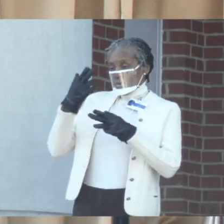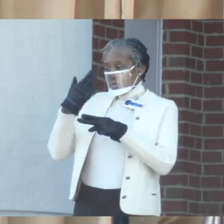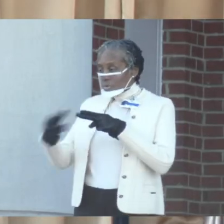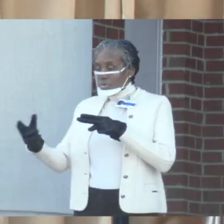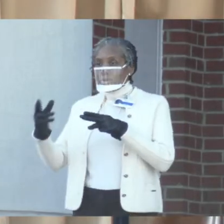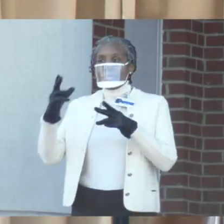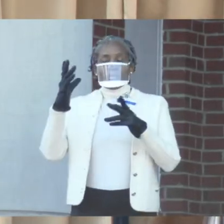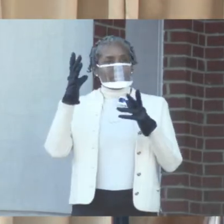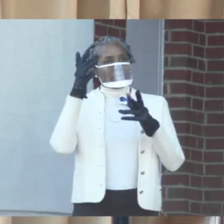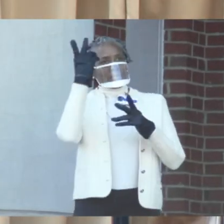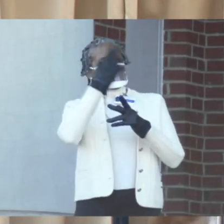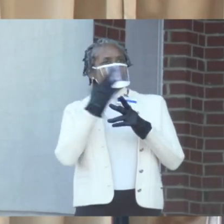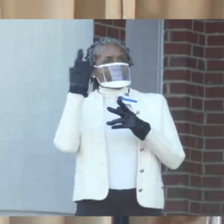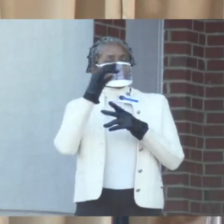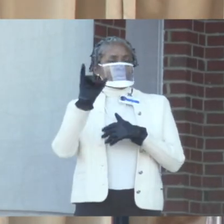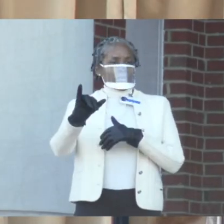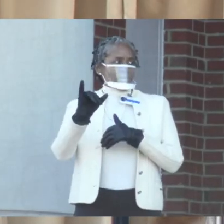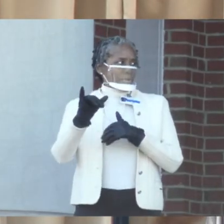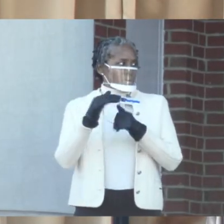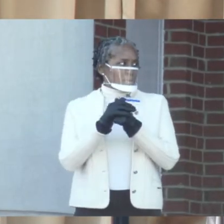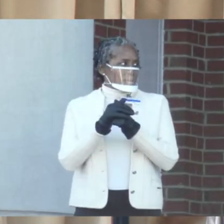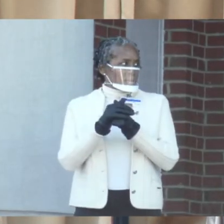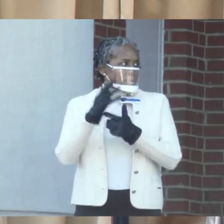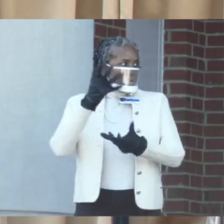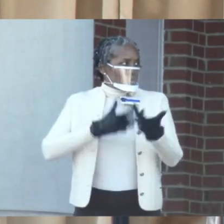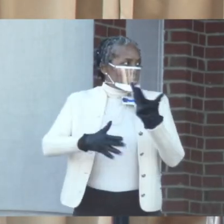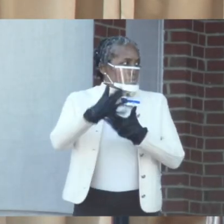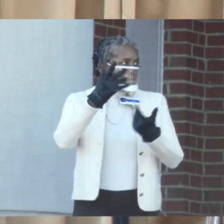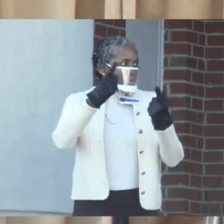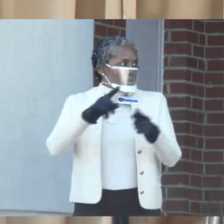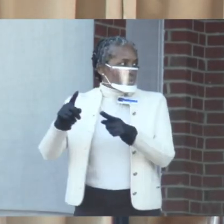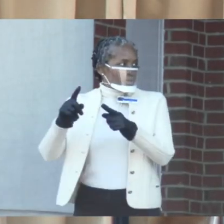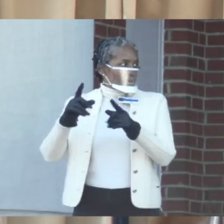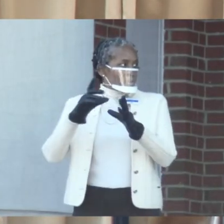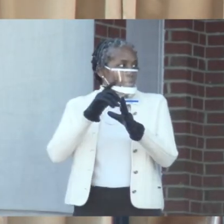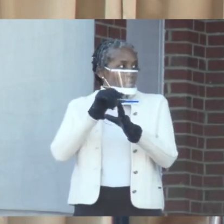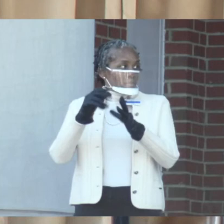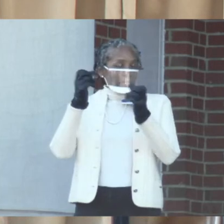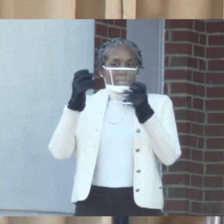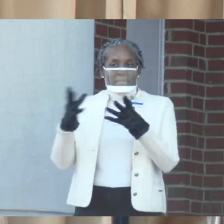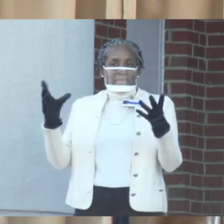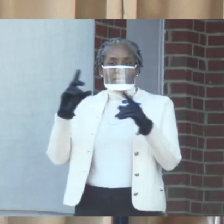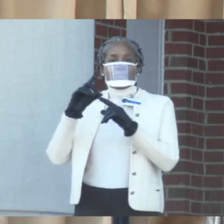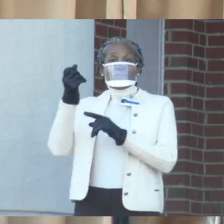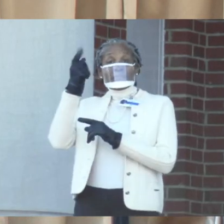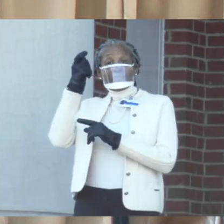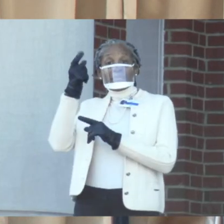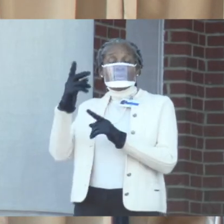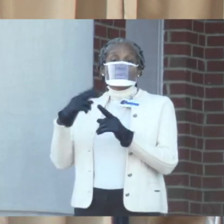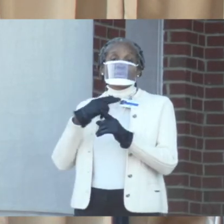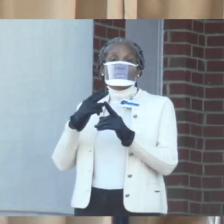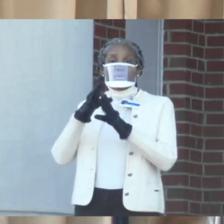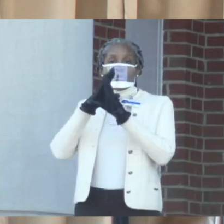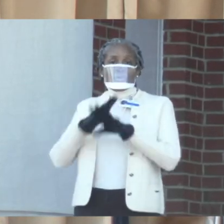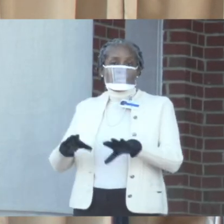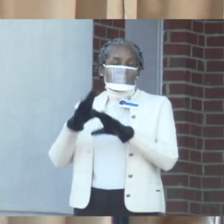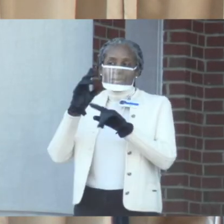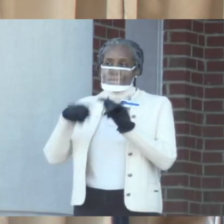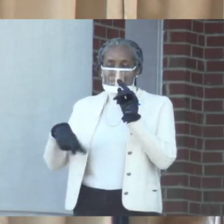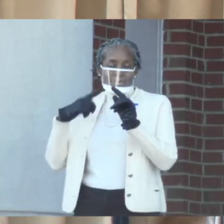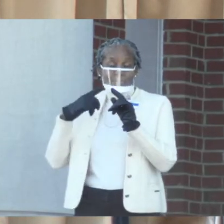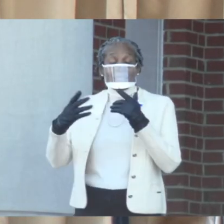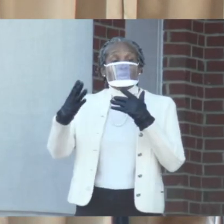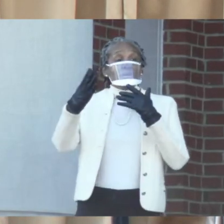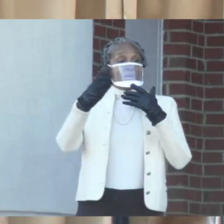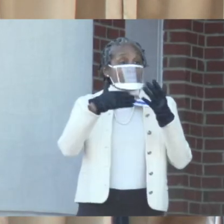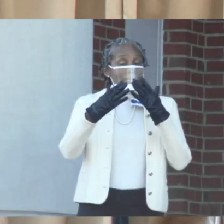adapted. We're social creatures, and we didn't get to embrace our loved ones. We couldn't celebrate